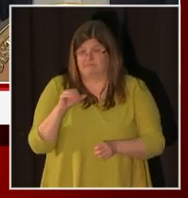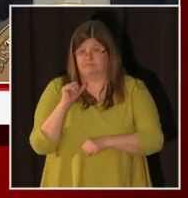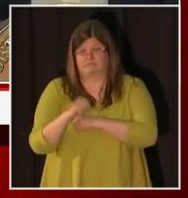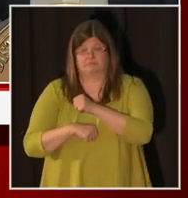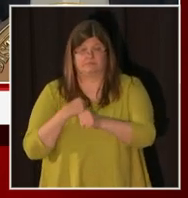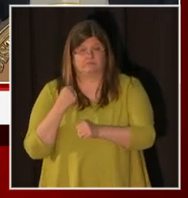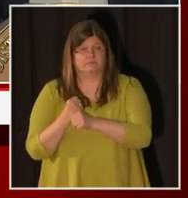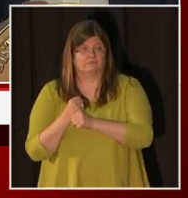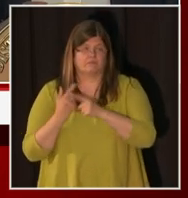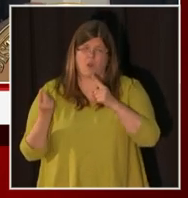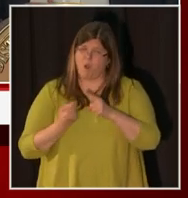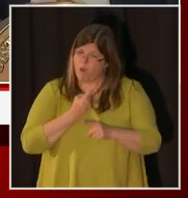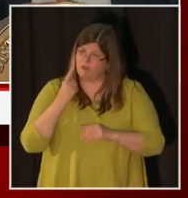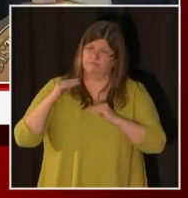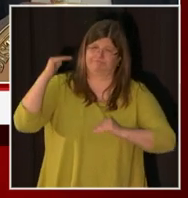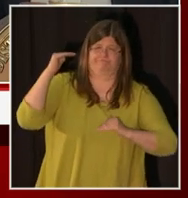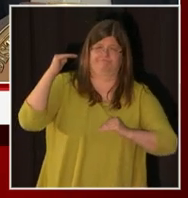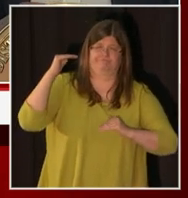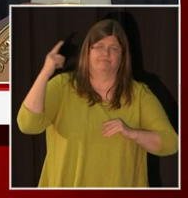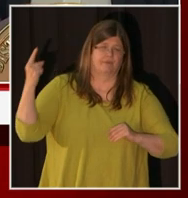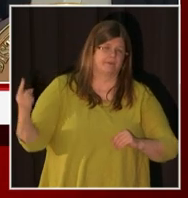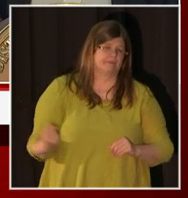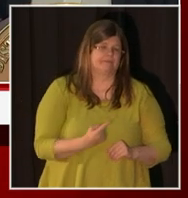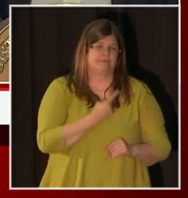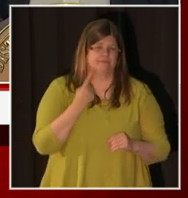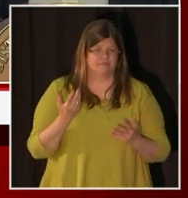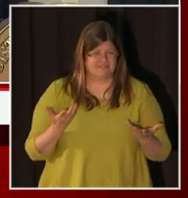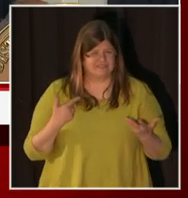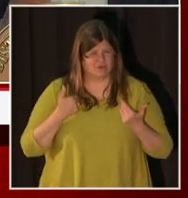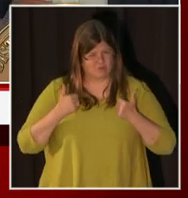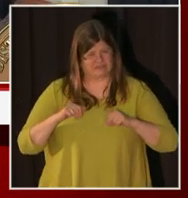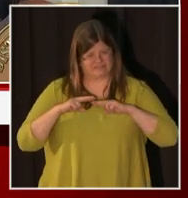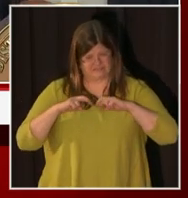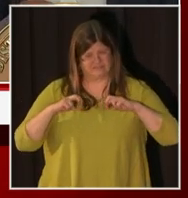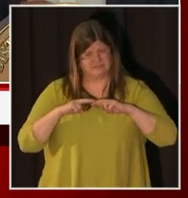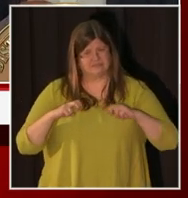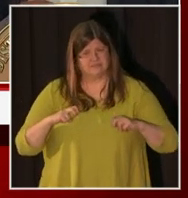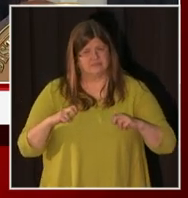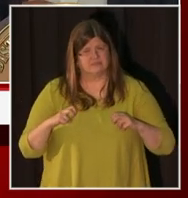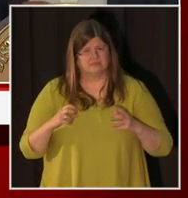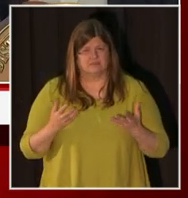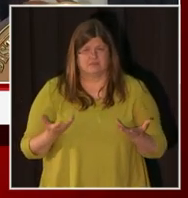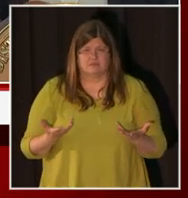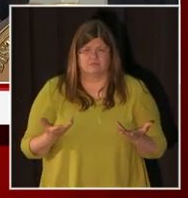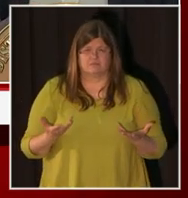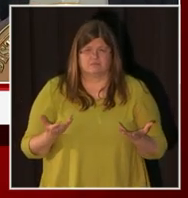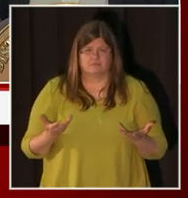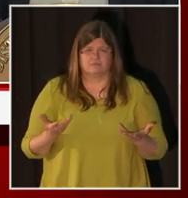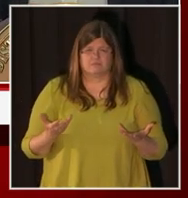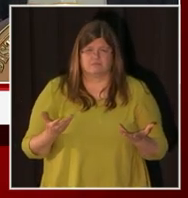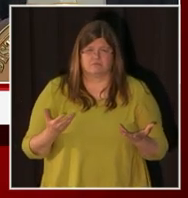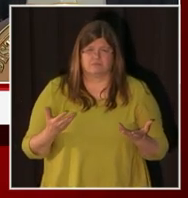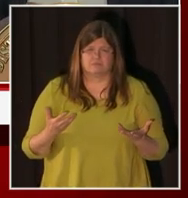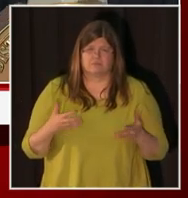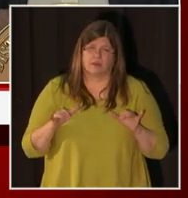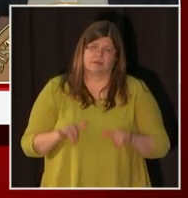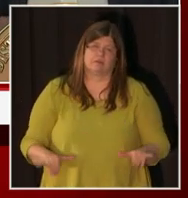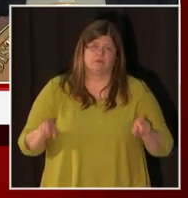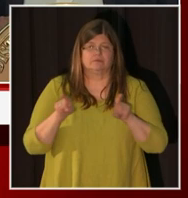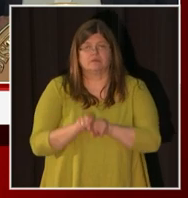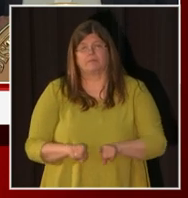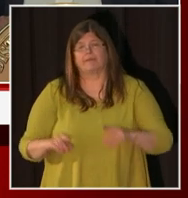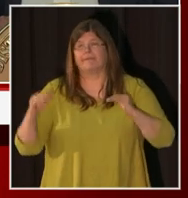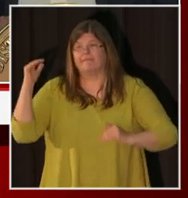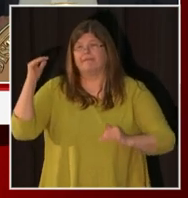reopening, we also see this as an opportunity, not just to go back to the way things were before, but